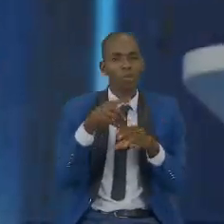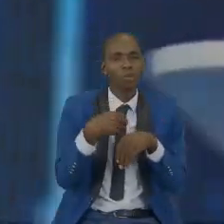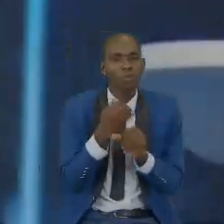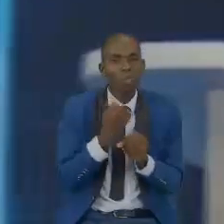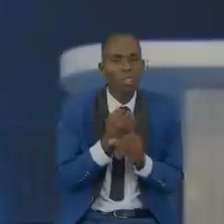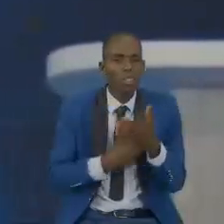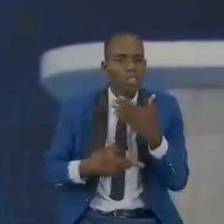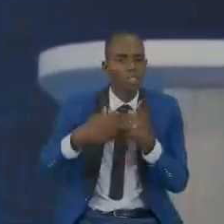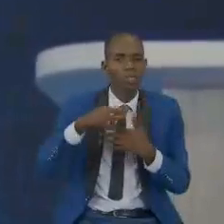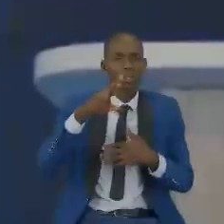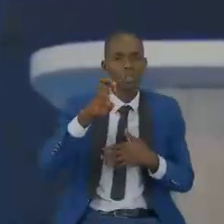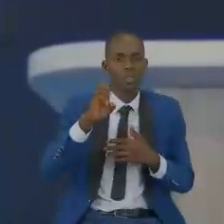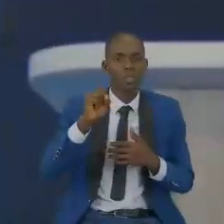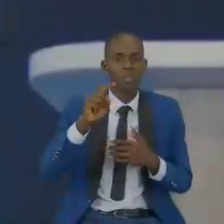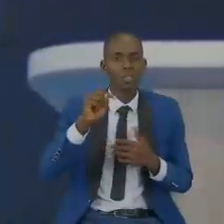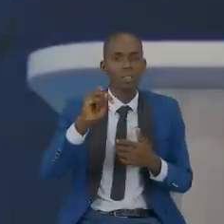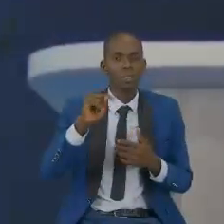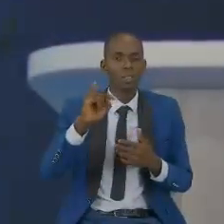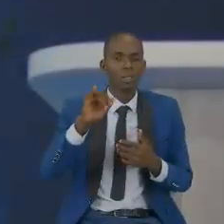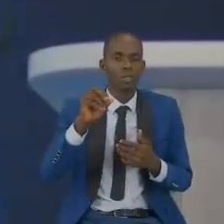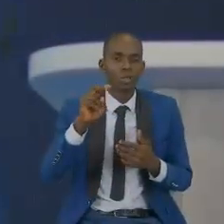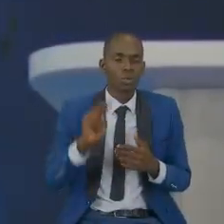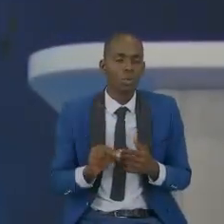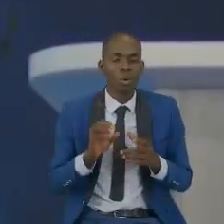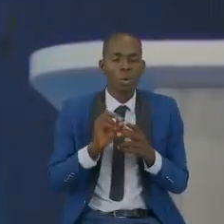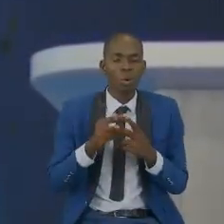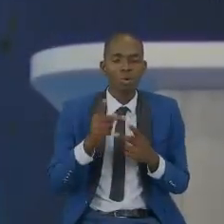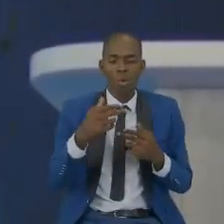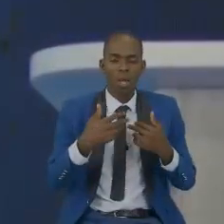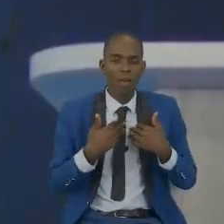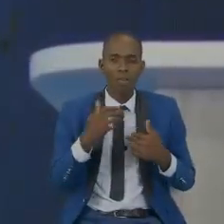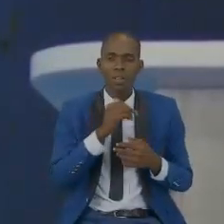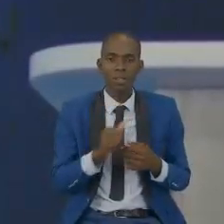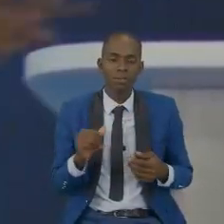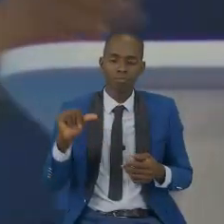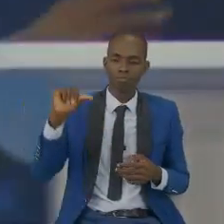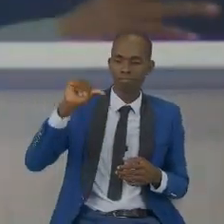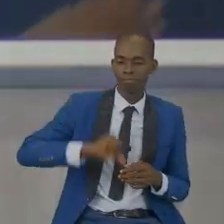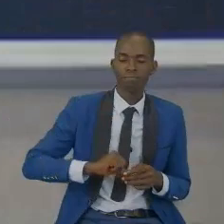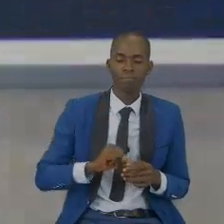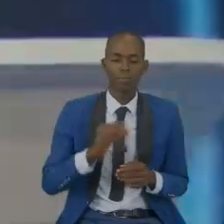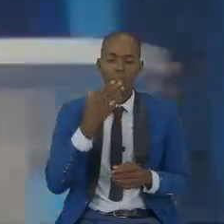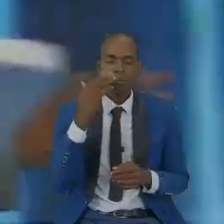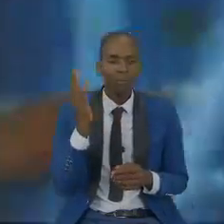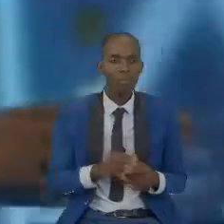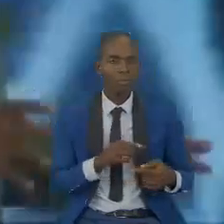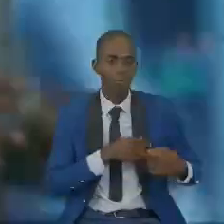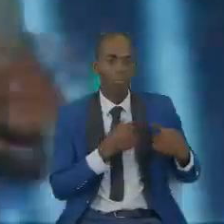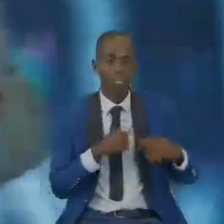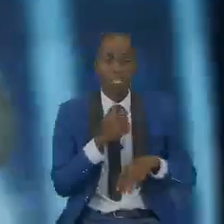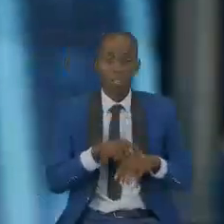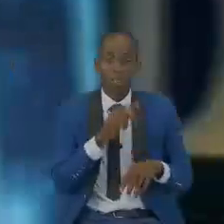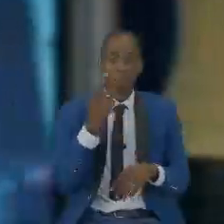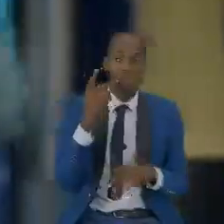you carry about guilty heart, condemned heart? And every time you see that person, you